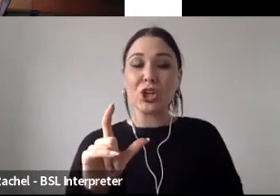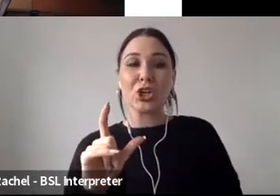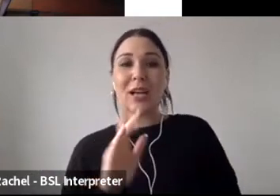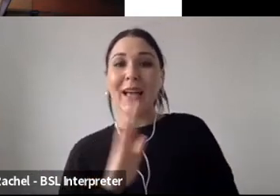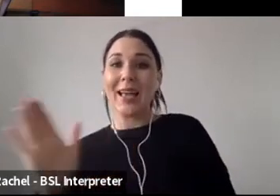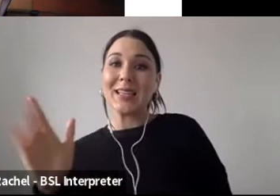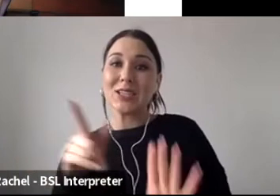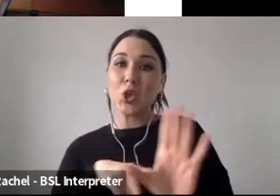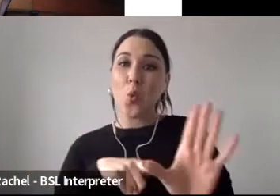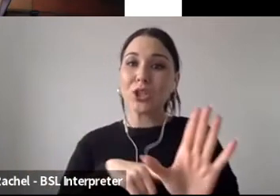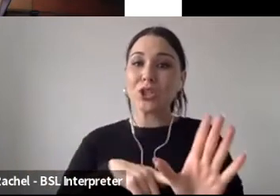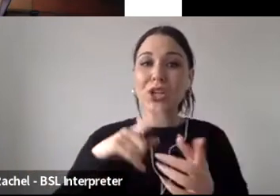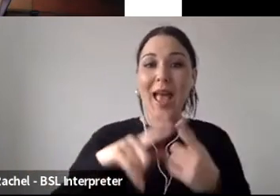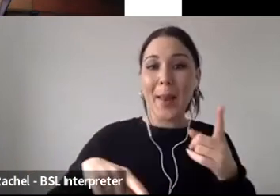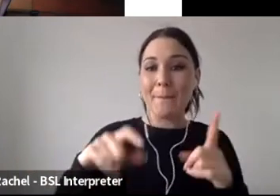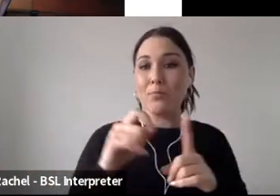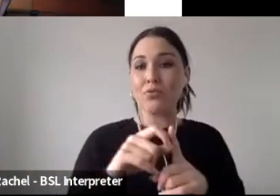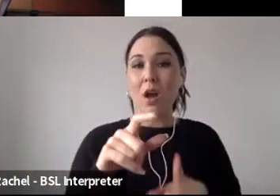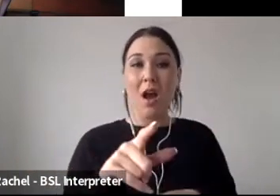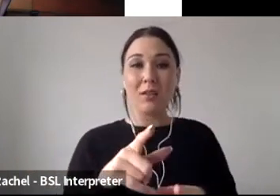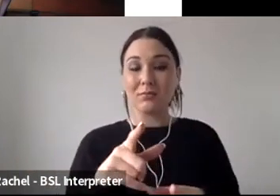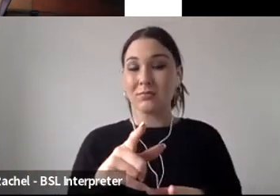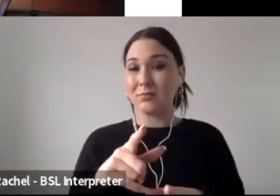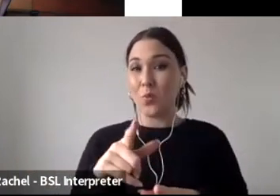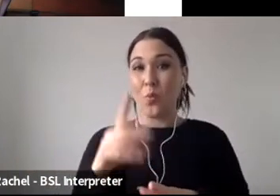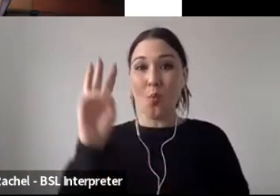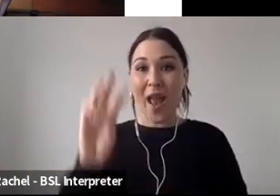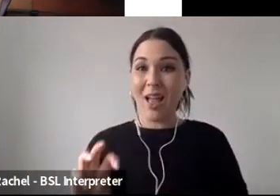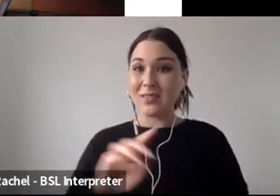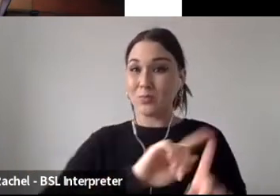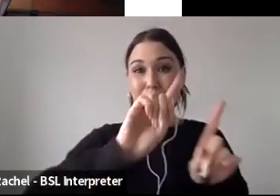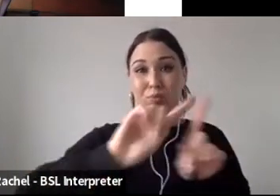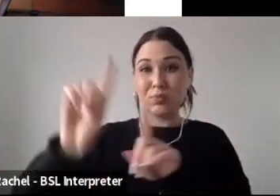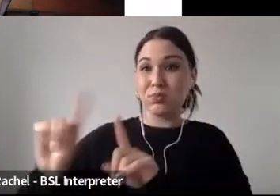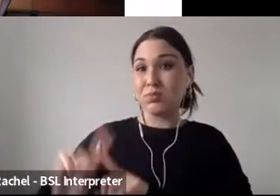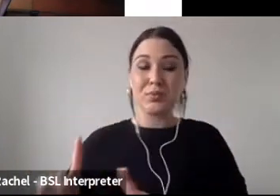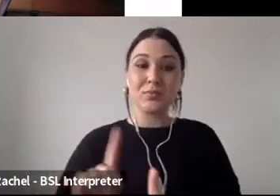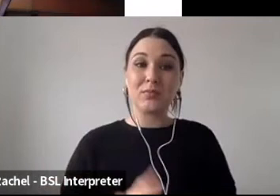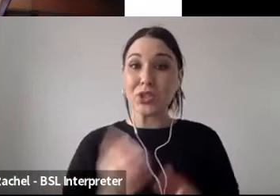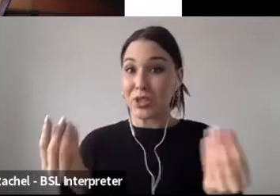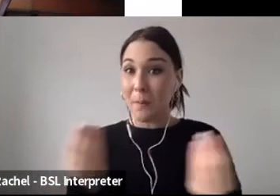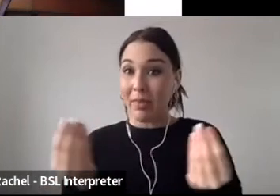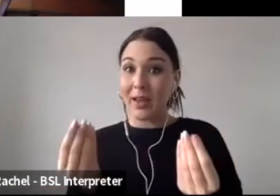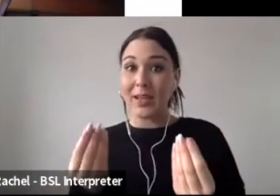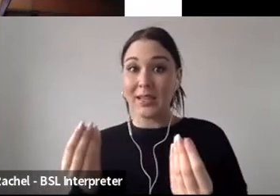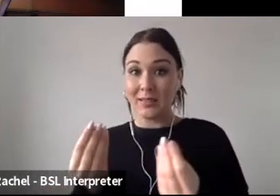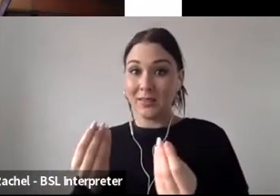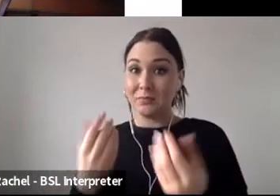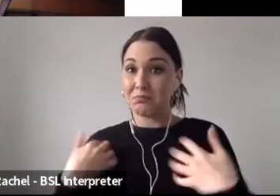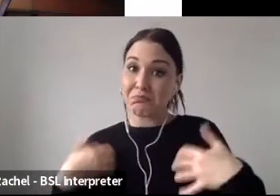Yorkshire, Edinburgh, Wales. So really around the country, if it's something that